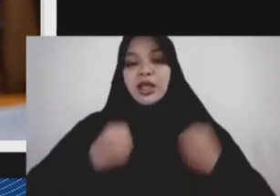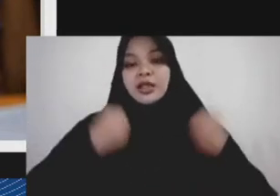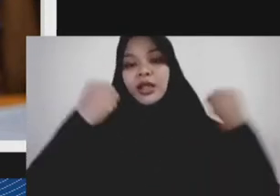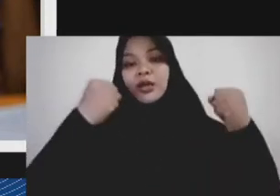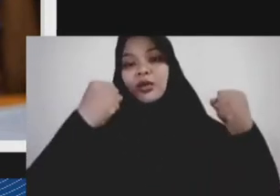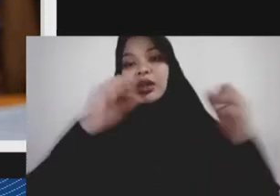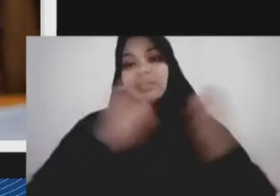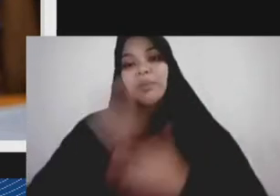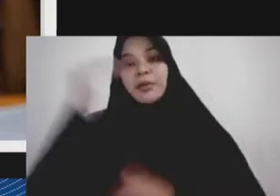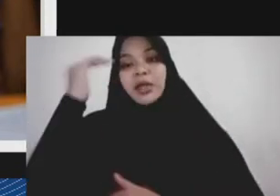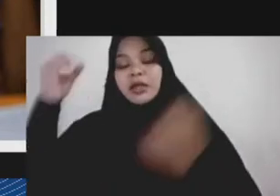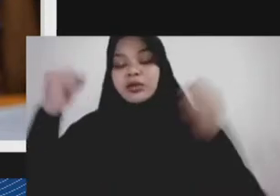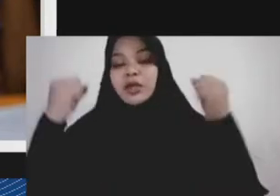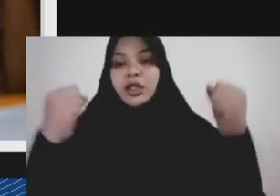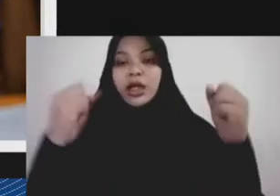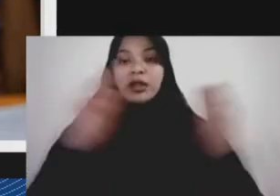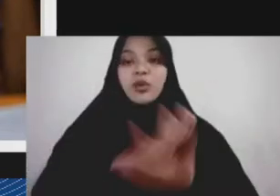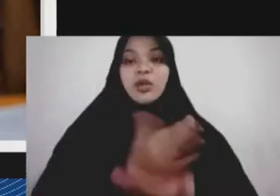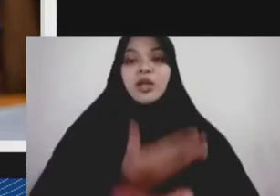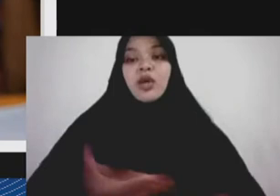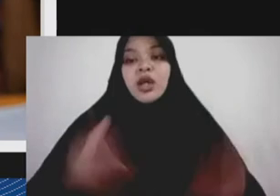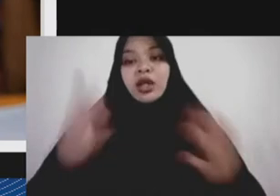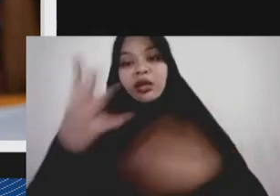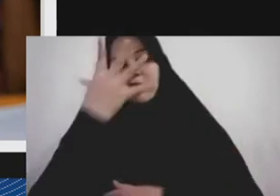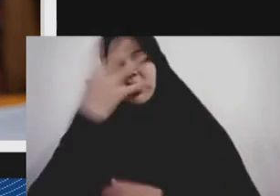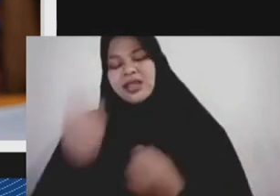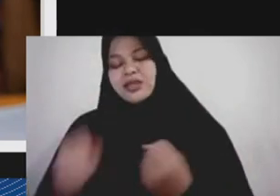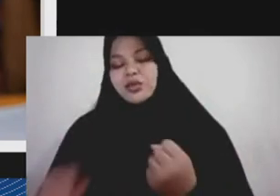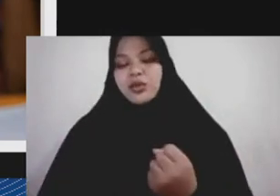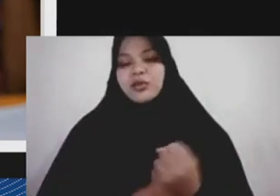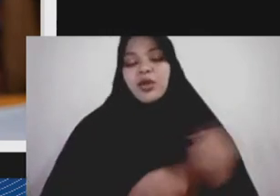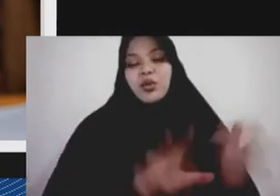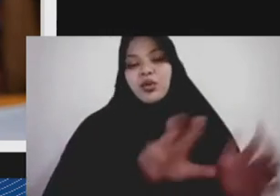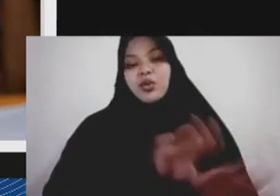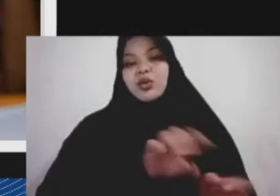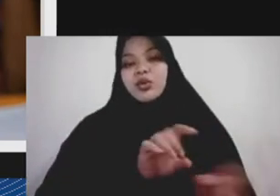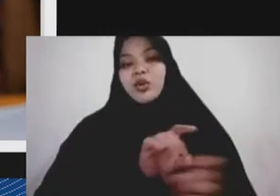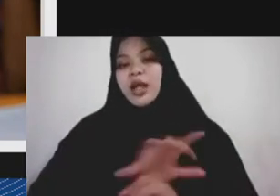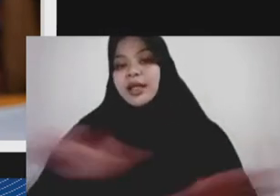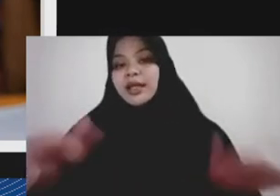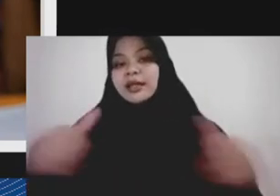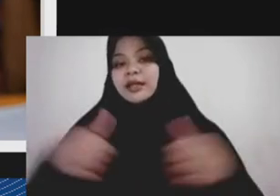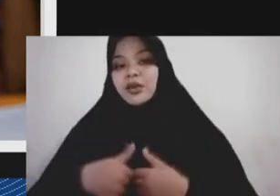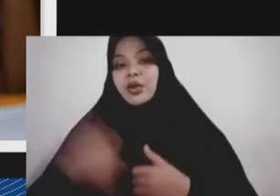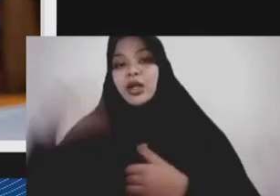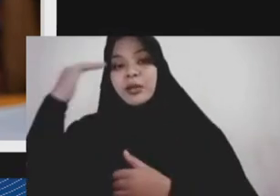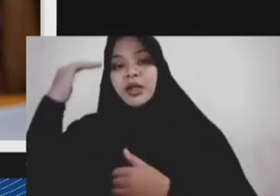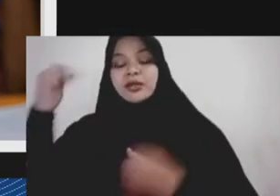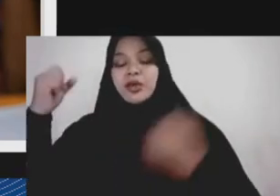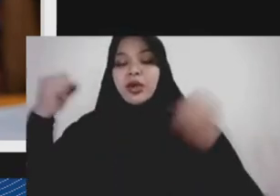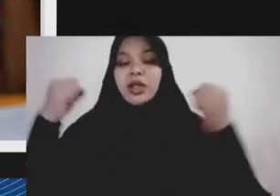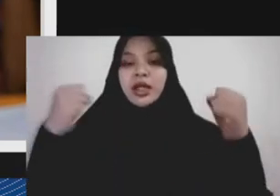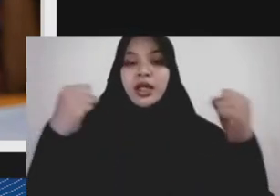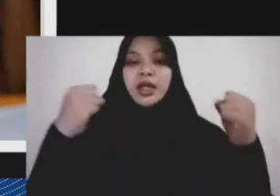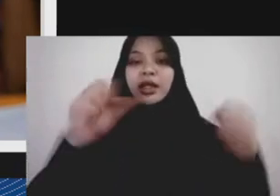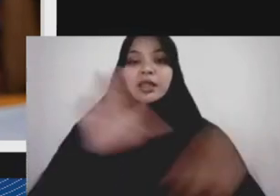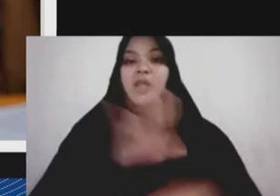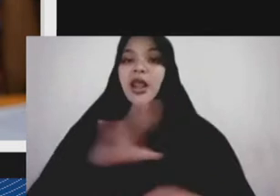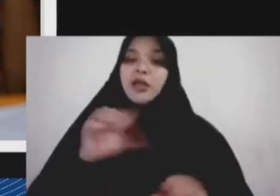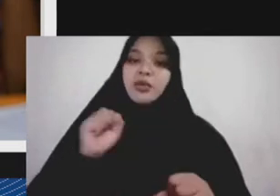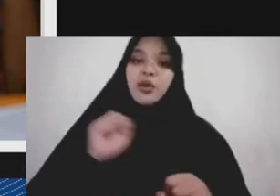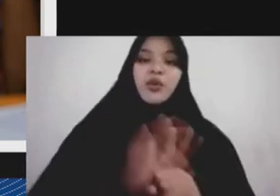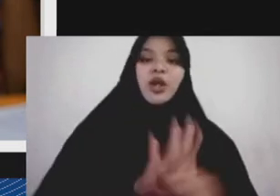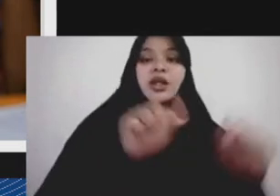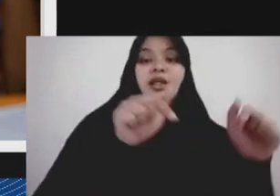and psychosocial support services to survivors. The diversion of mental health resources to COVID-19 has meant